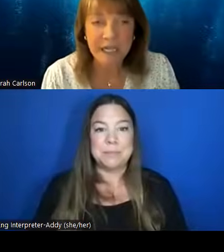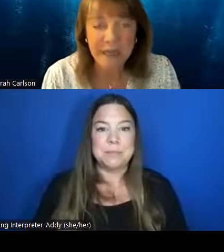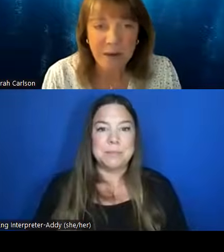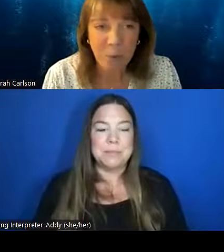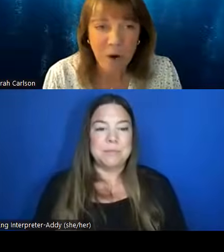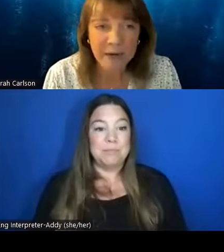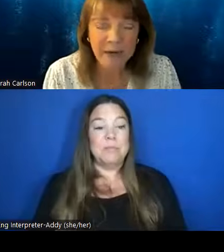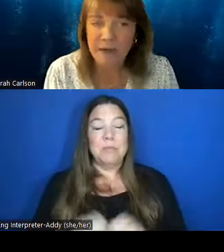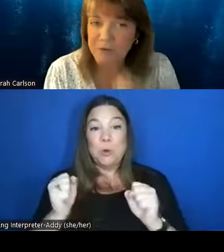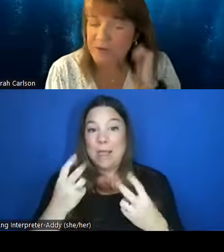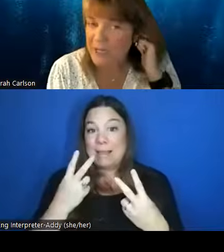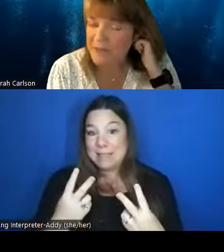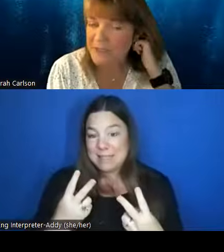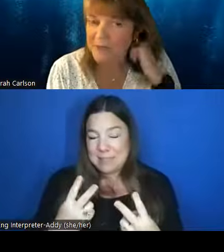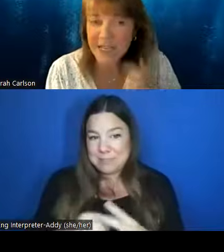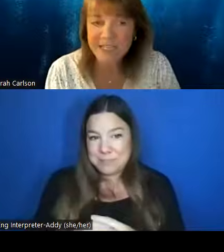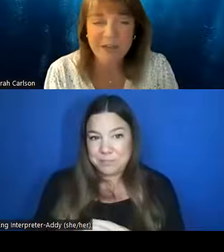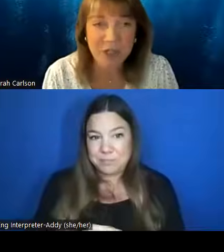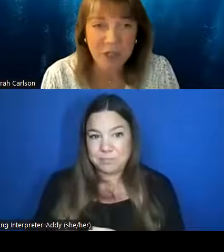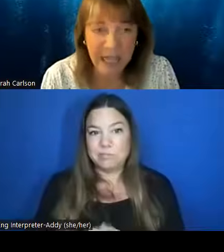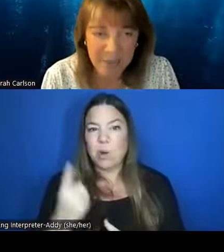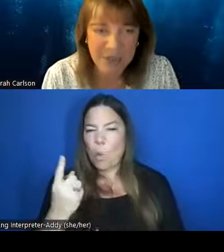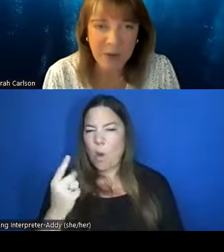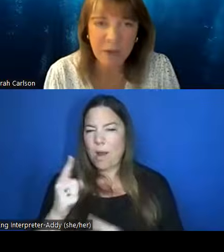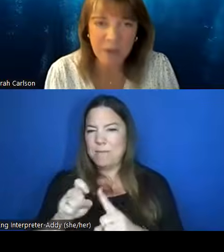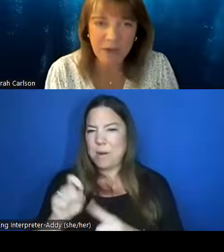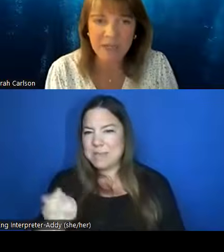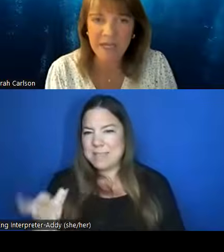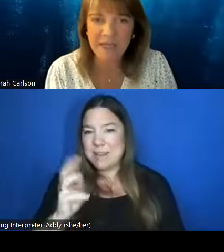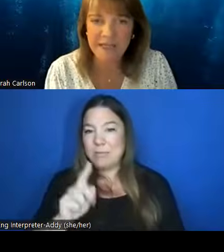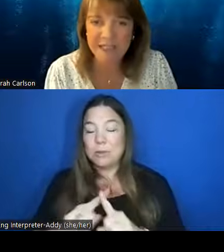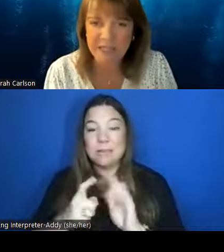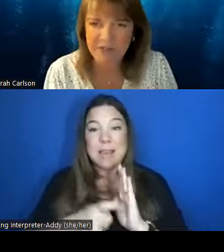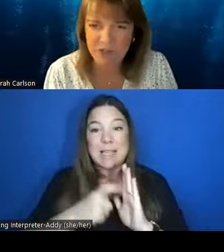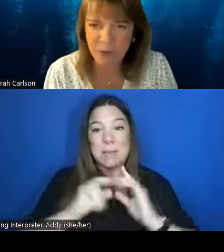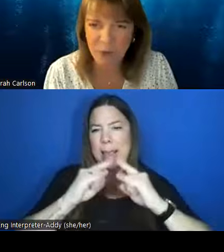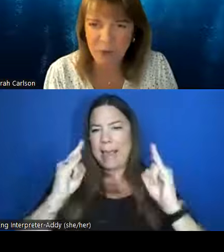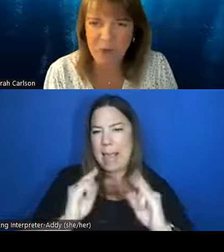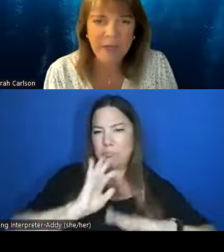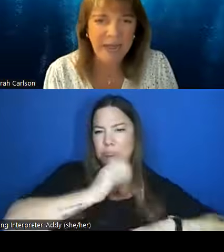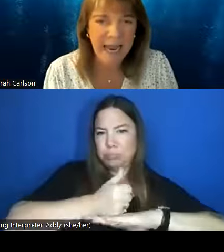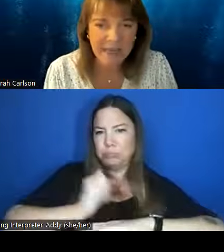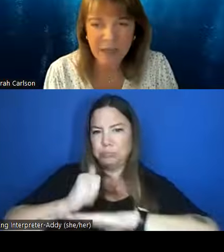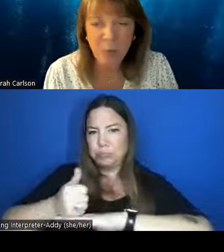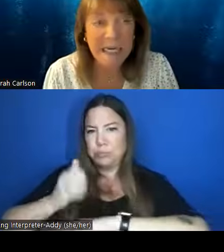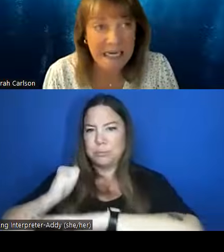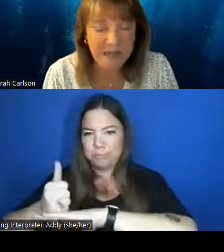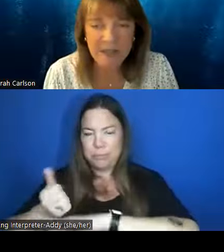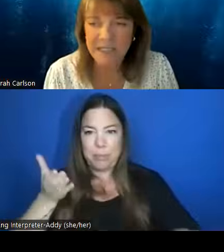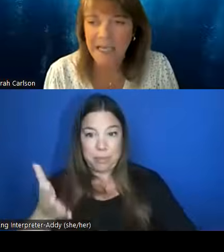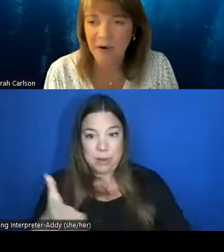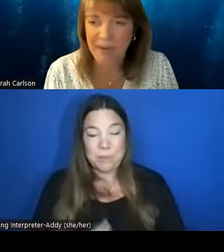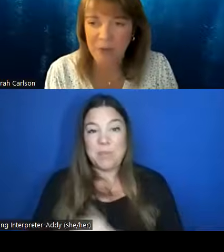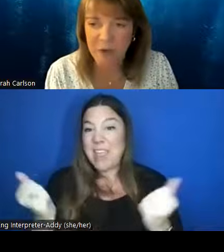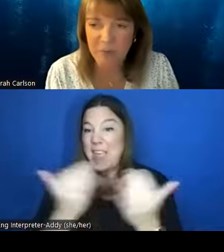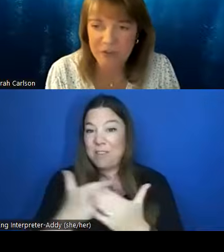see one of several excavation camps that we built at the site of Kizilburun. Anything we needed